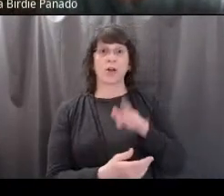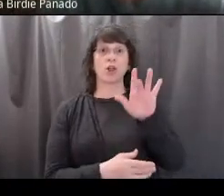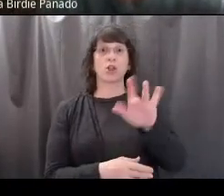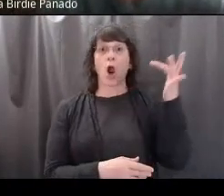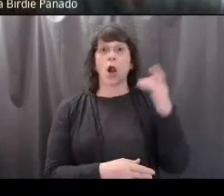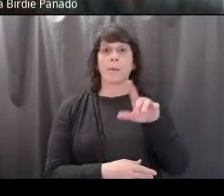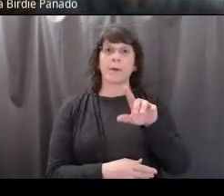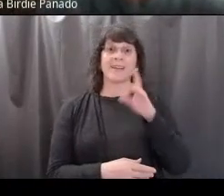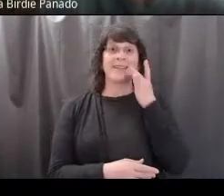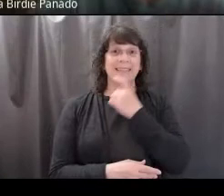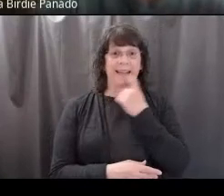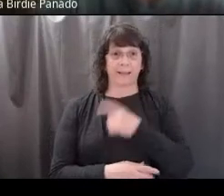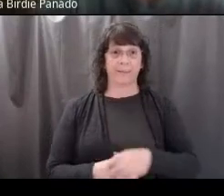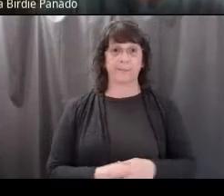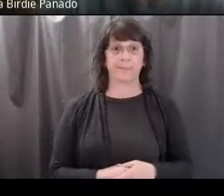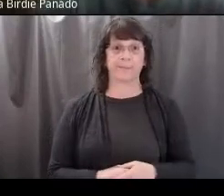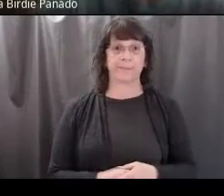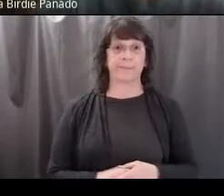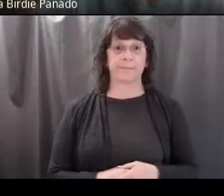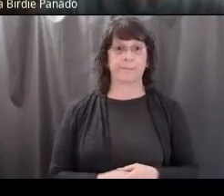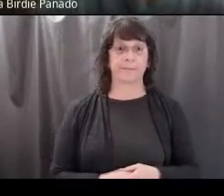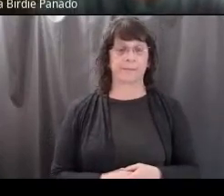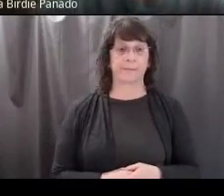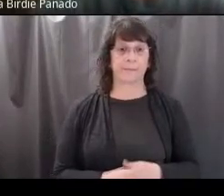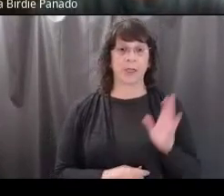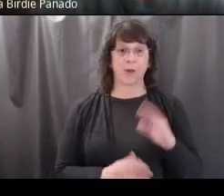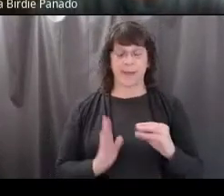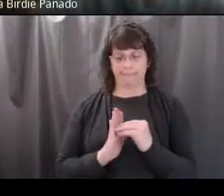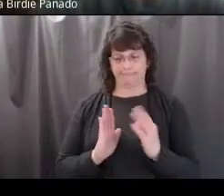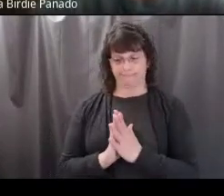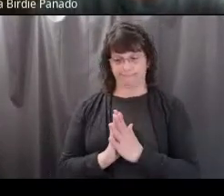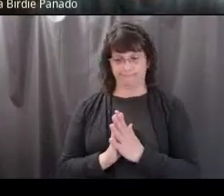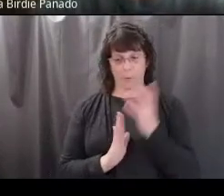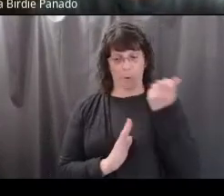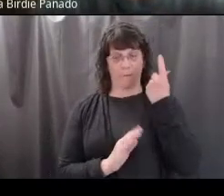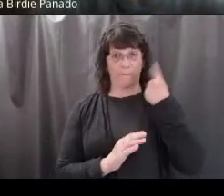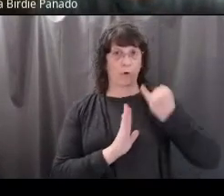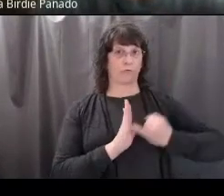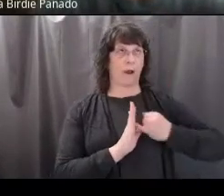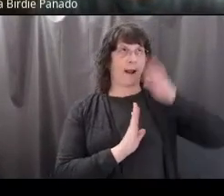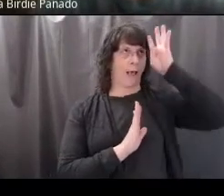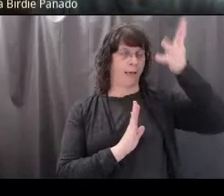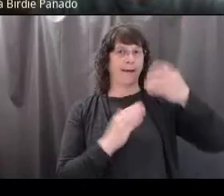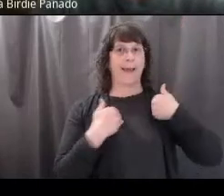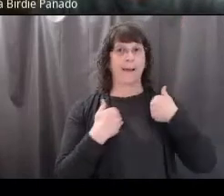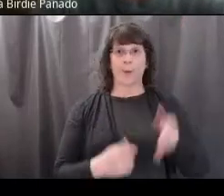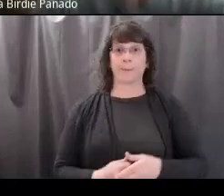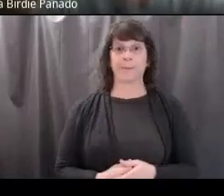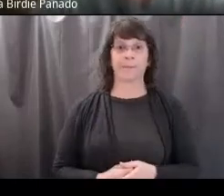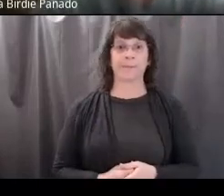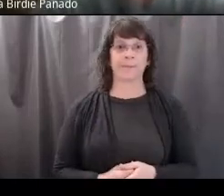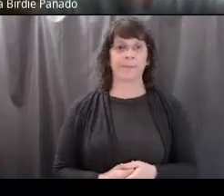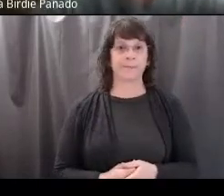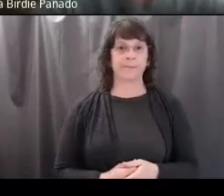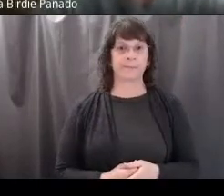sharp teeth, and keep that in our memory for the drawing that we are going to complete together.